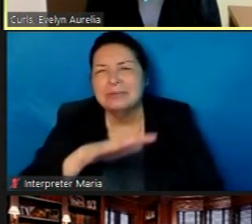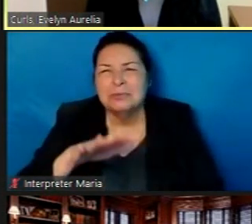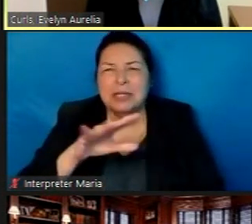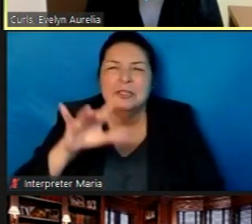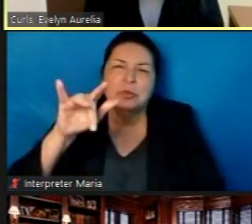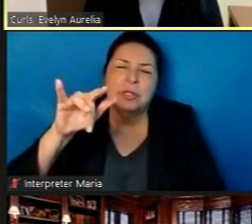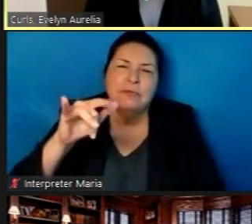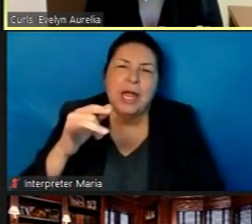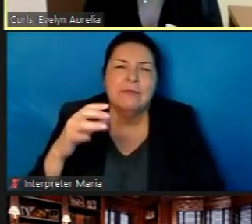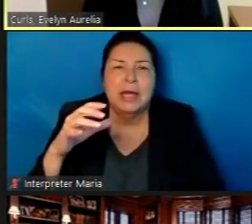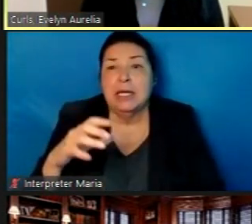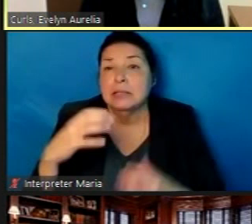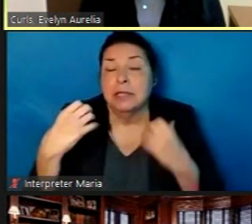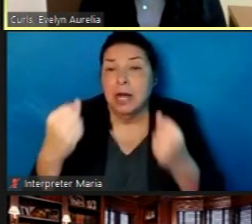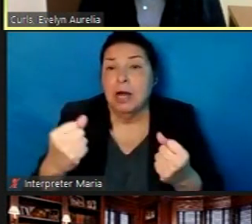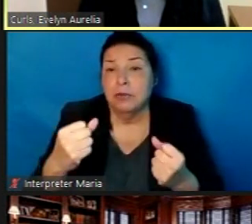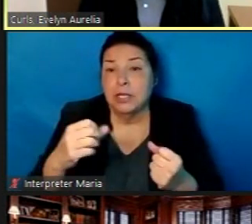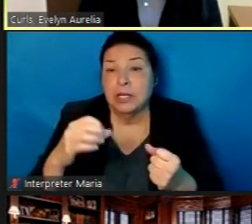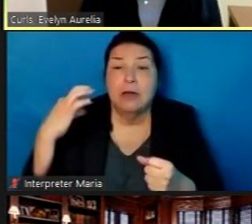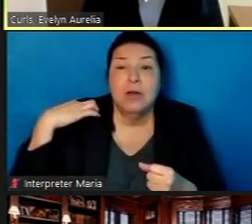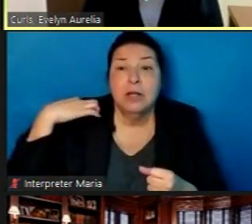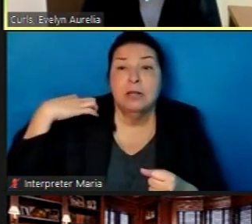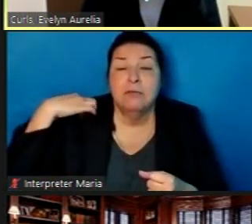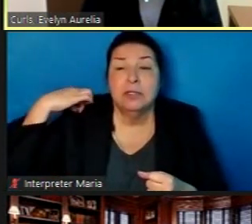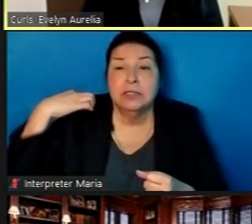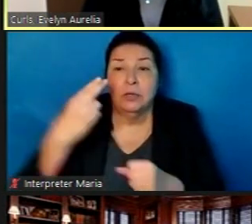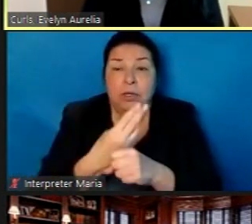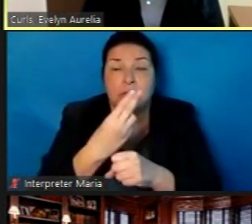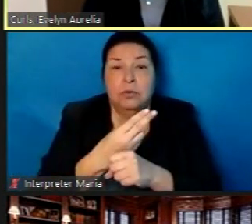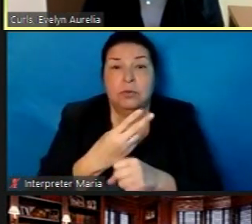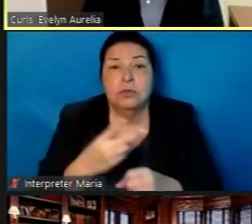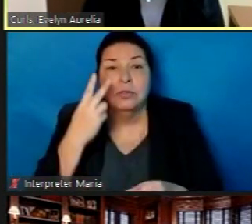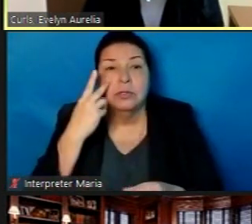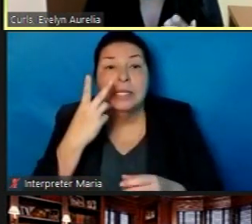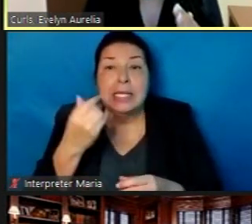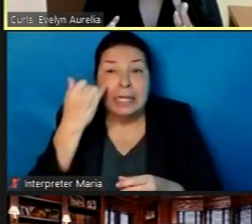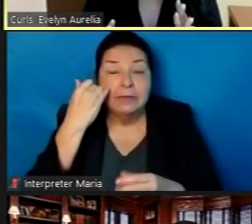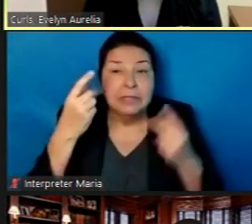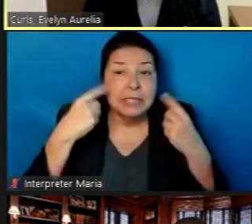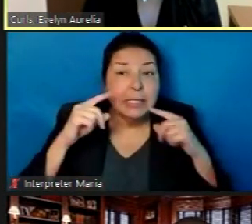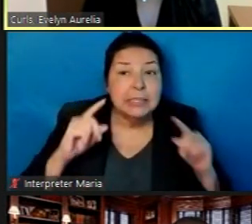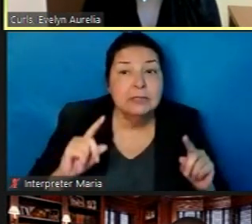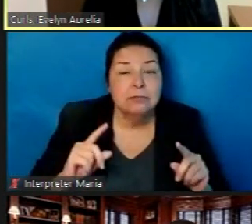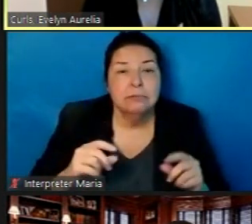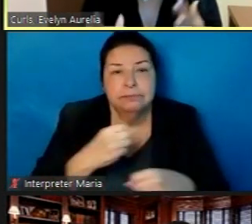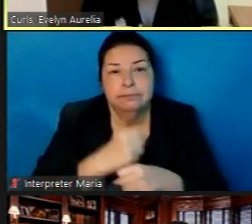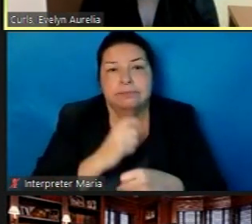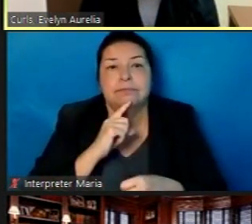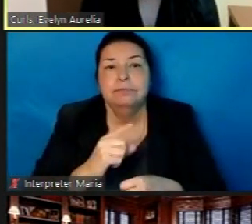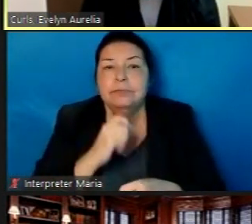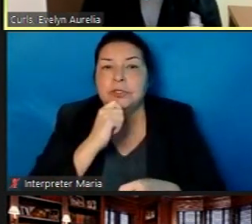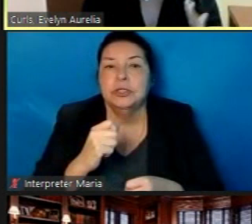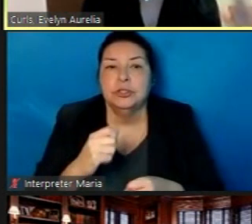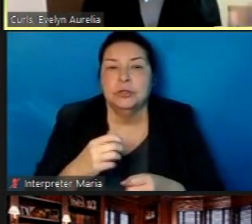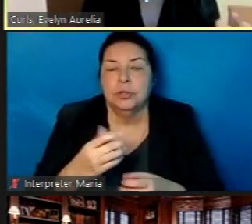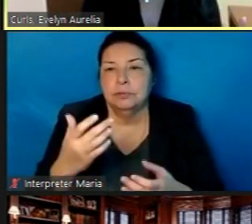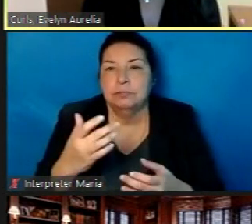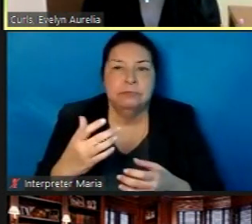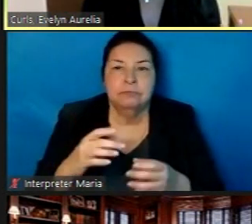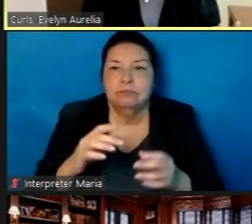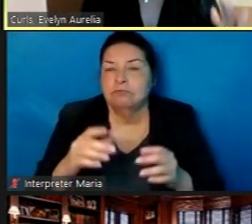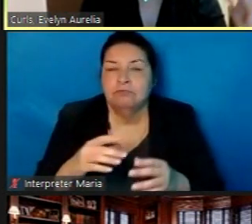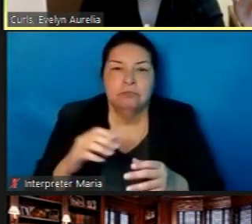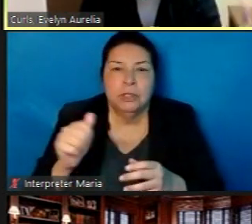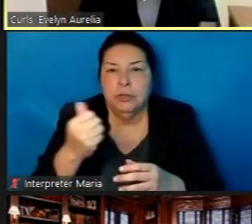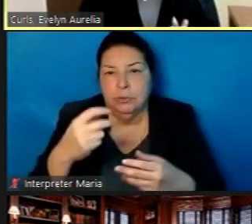that we use to make sure the vaccine is safe, to see what doses are effective, to make sure there's no real side effects. That's phase 1 of every